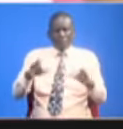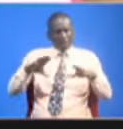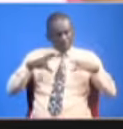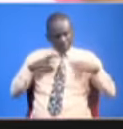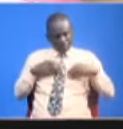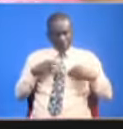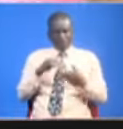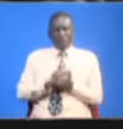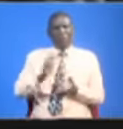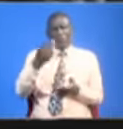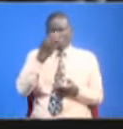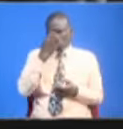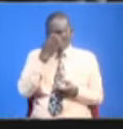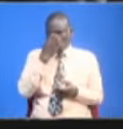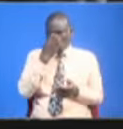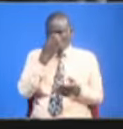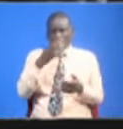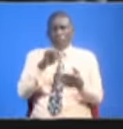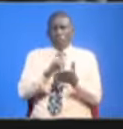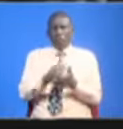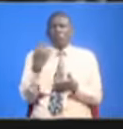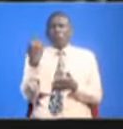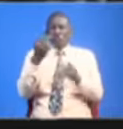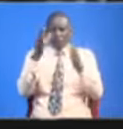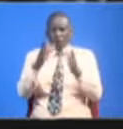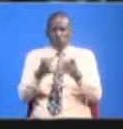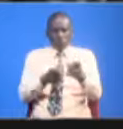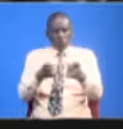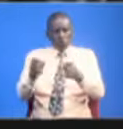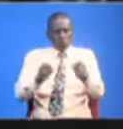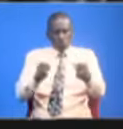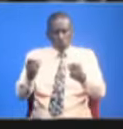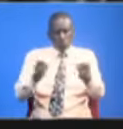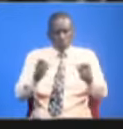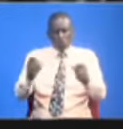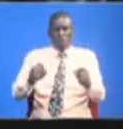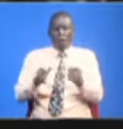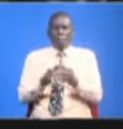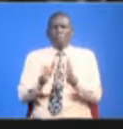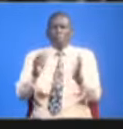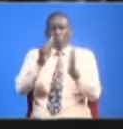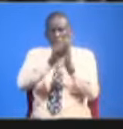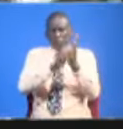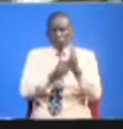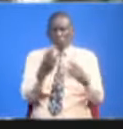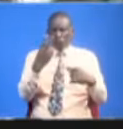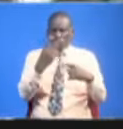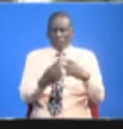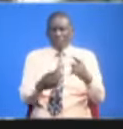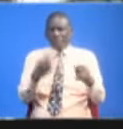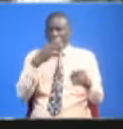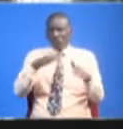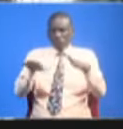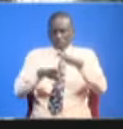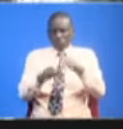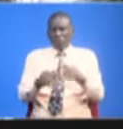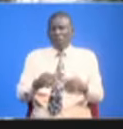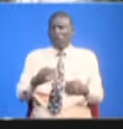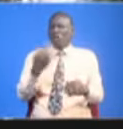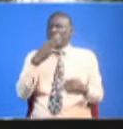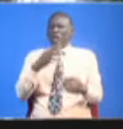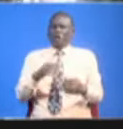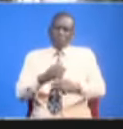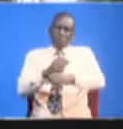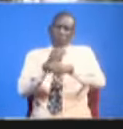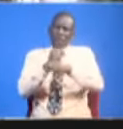President Ruto that he was the only one steering government agenda in the 2 years Rigathi was his deputy, Rigathi defended his performance